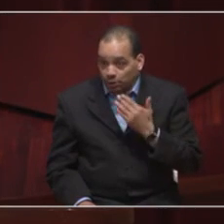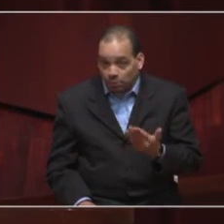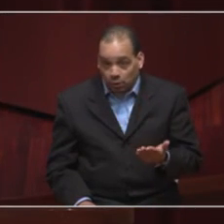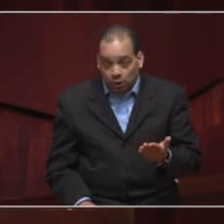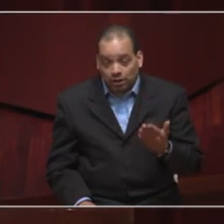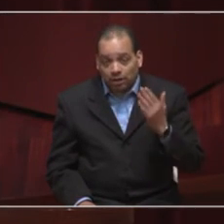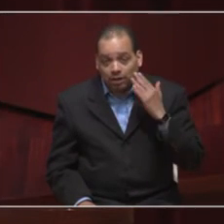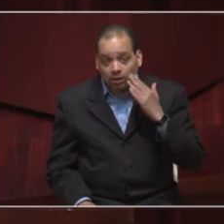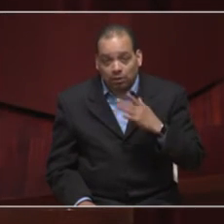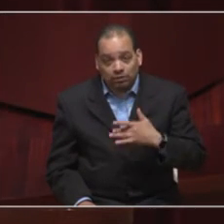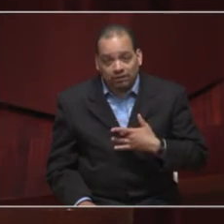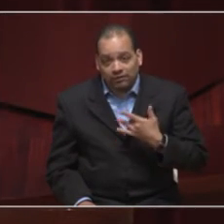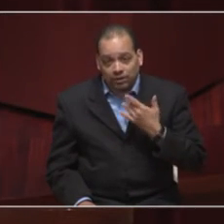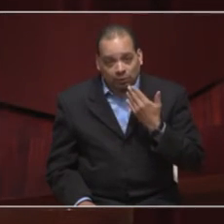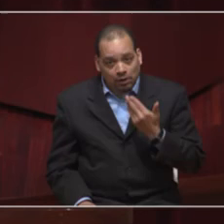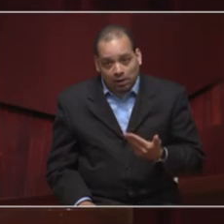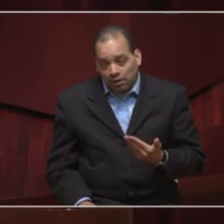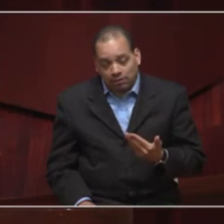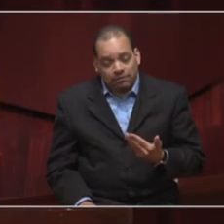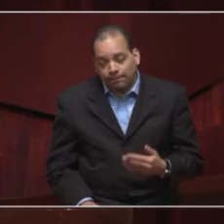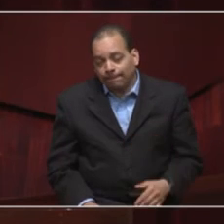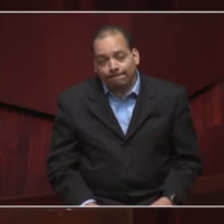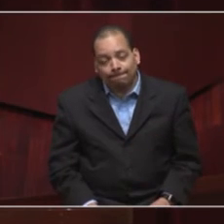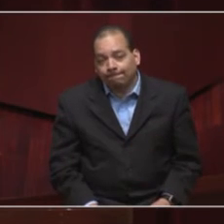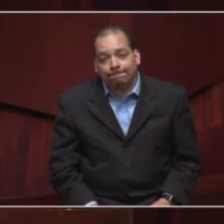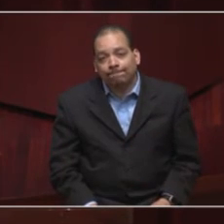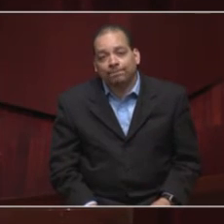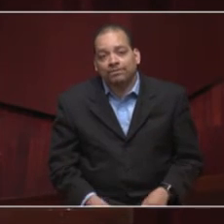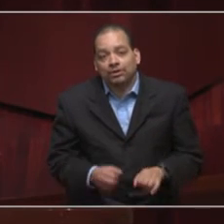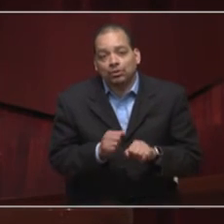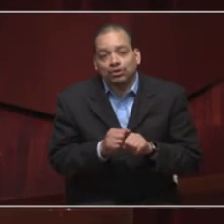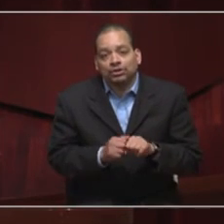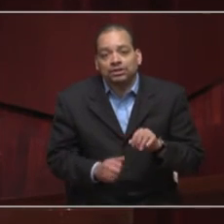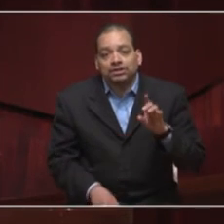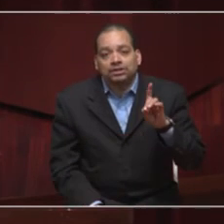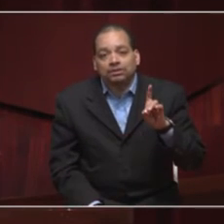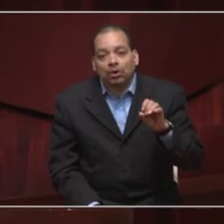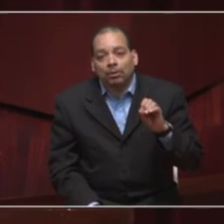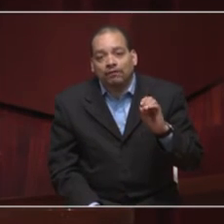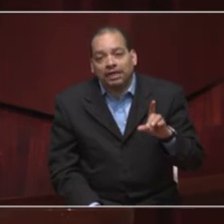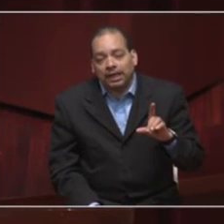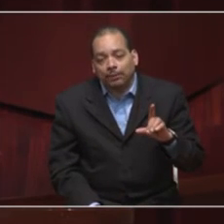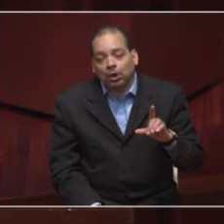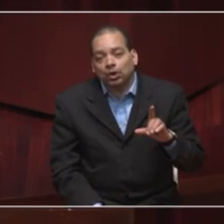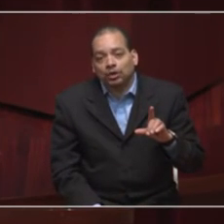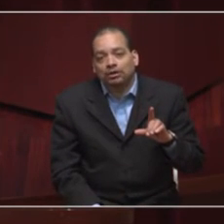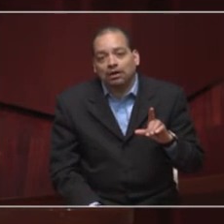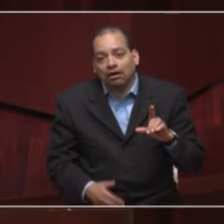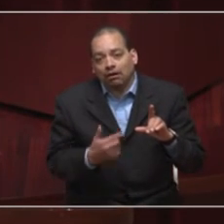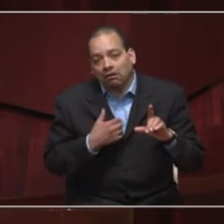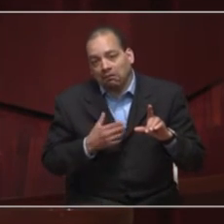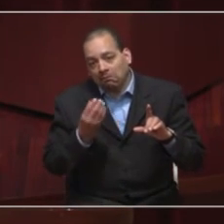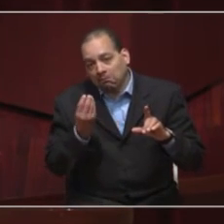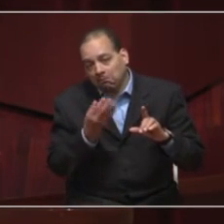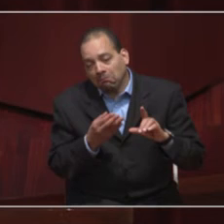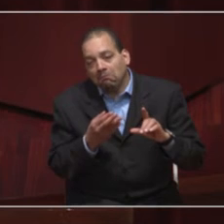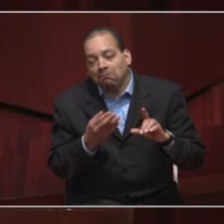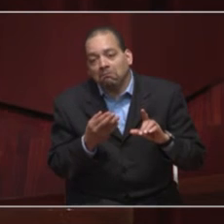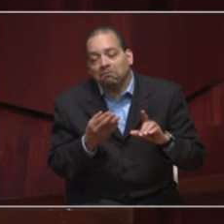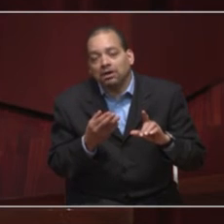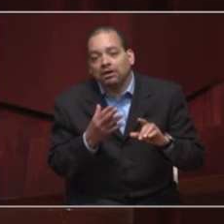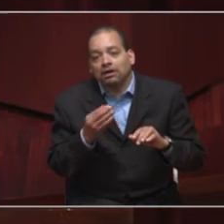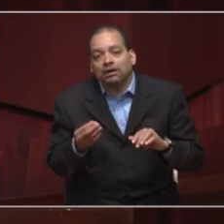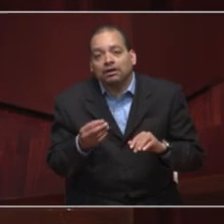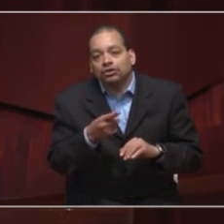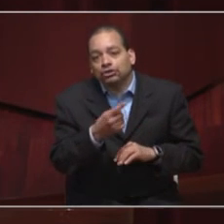better soon. Rachel Vera from Department of Labor, I pitched this idea to her, as well as our new training videos, and